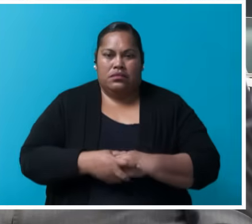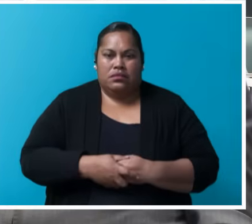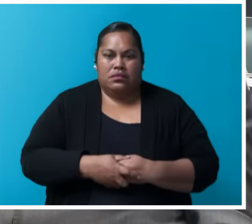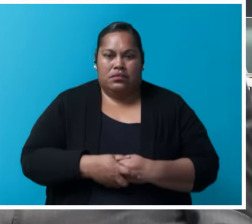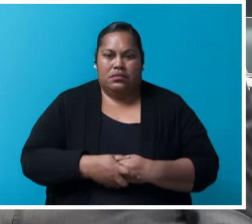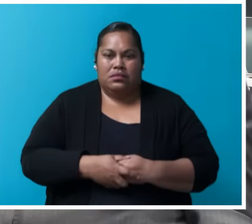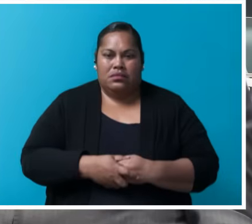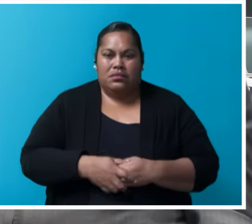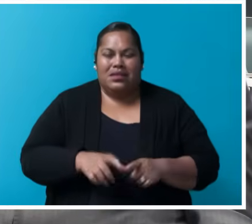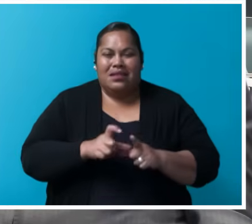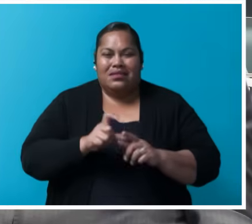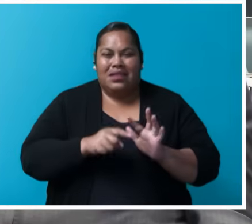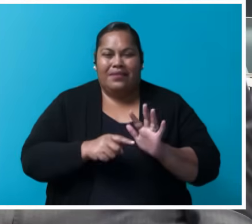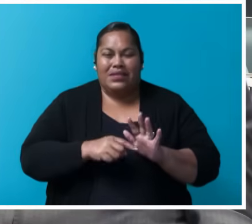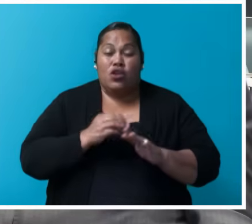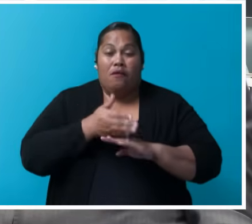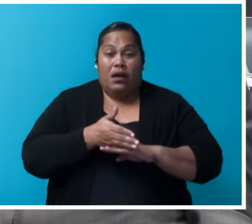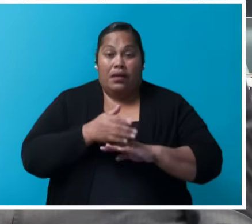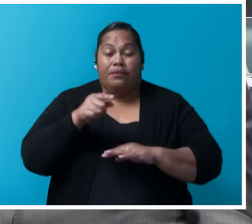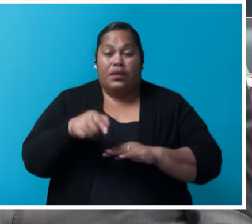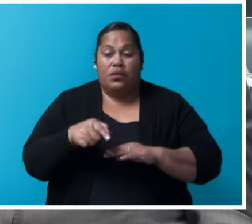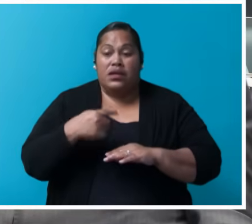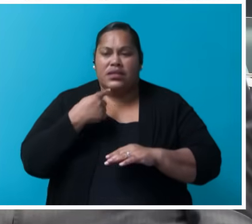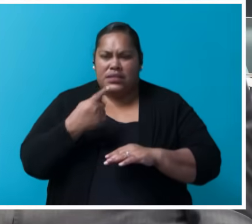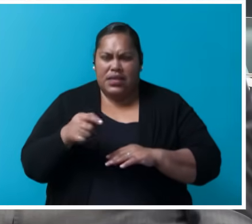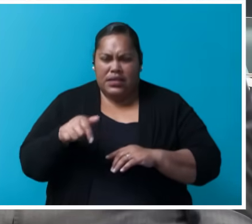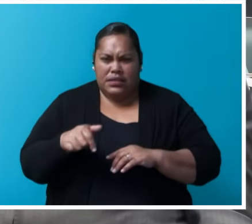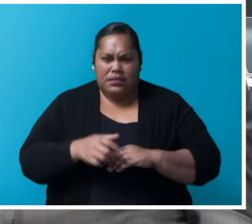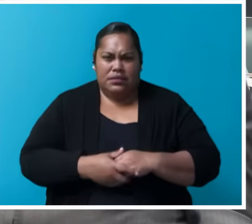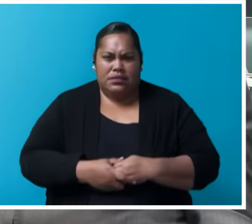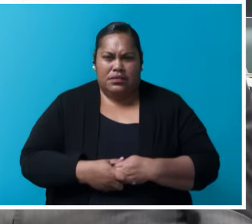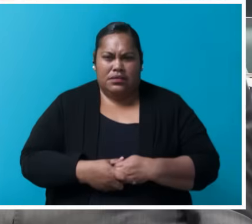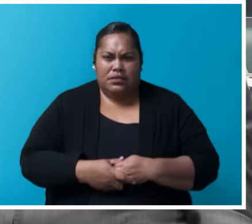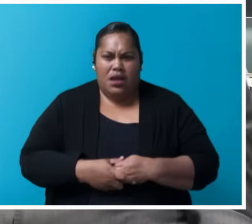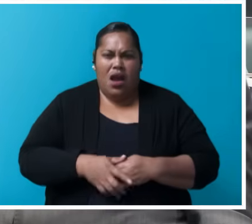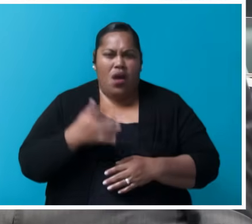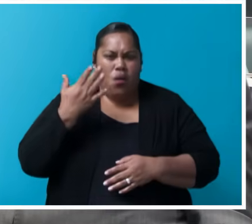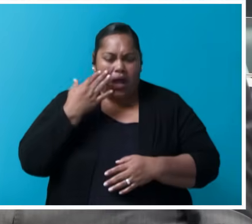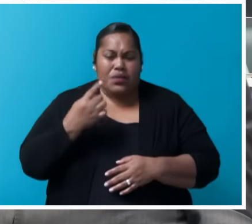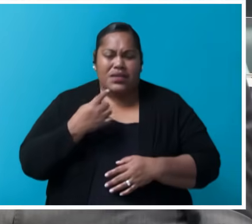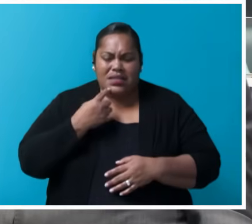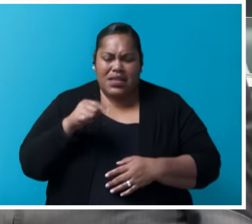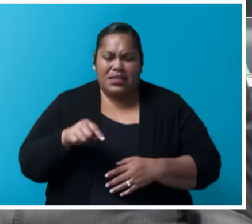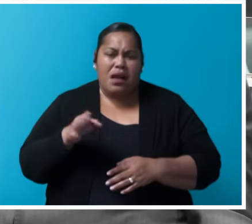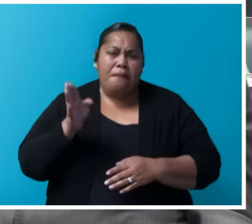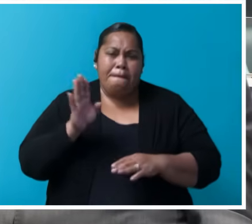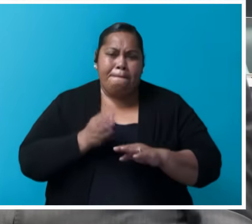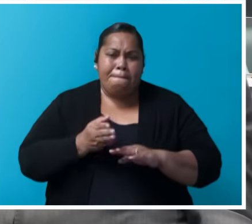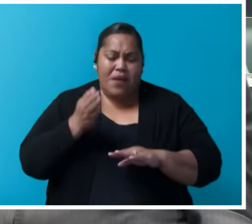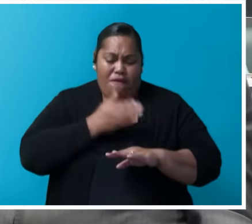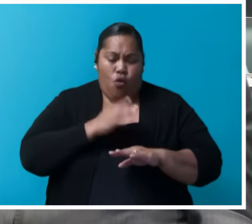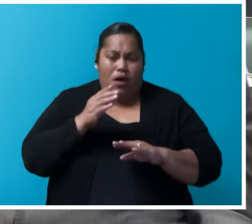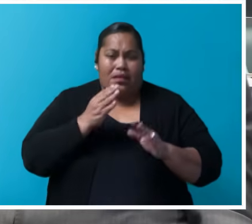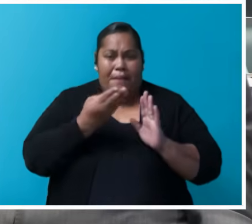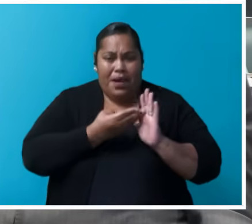deficit. As we have said this, and we said this even before the budget, that this